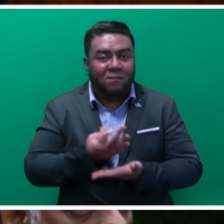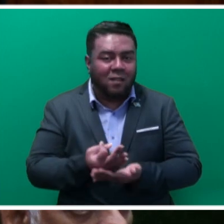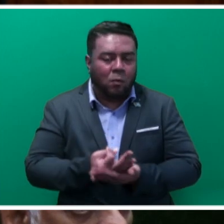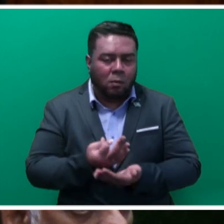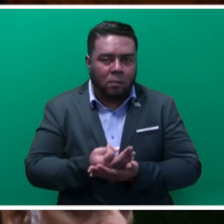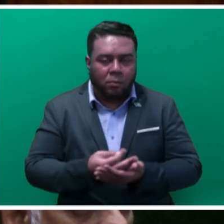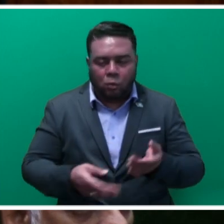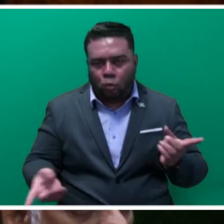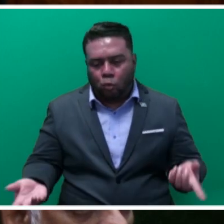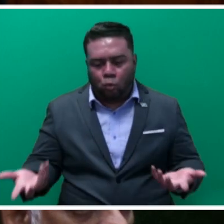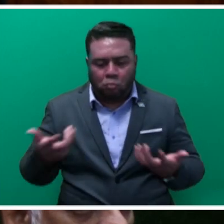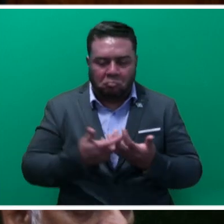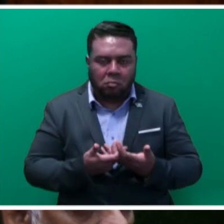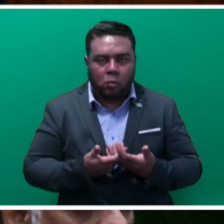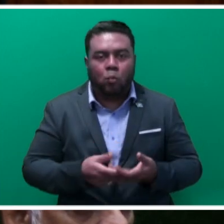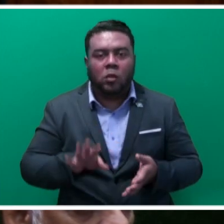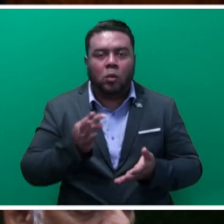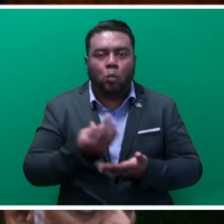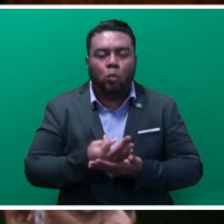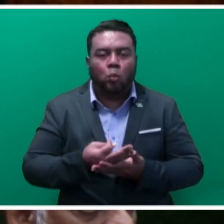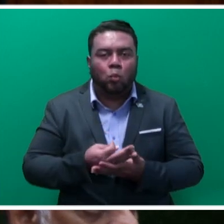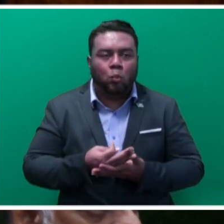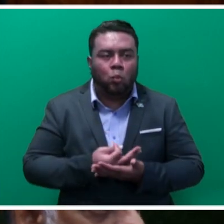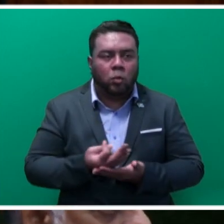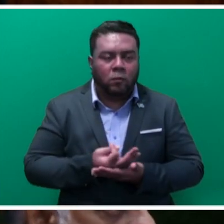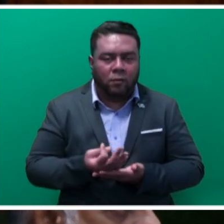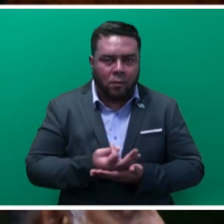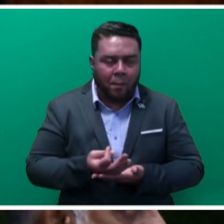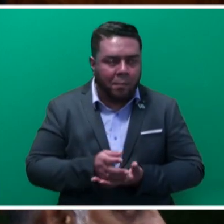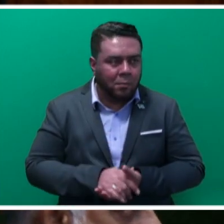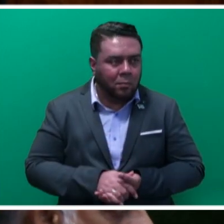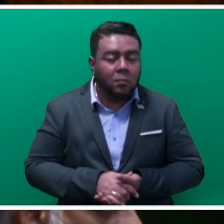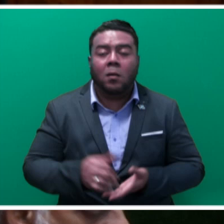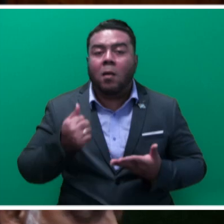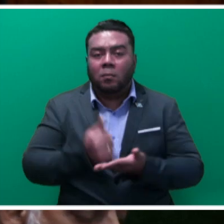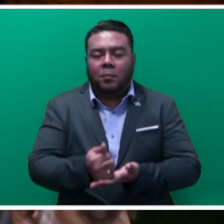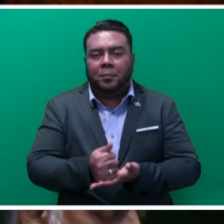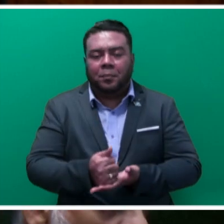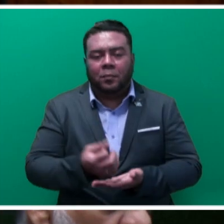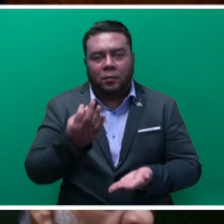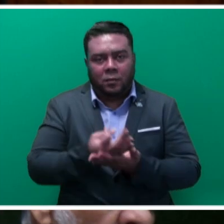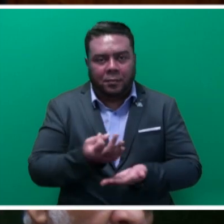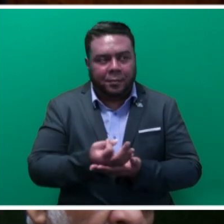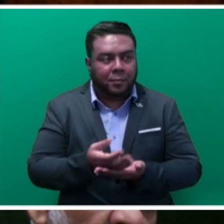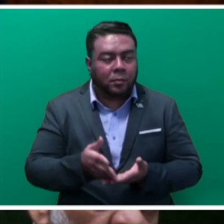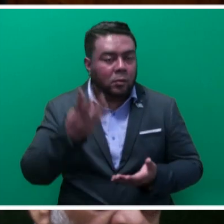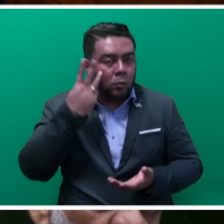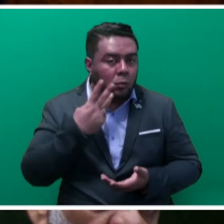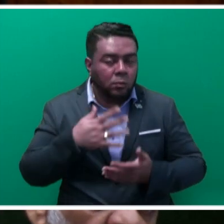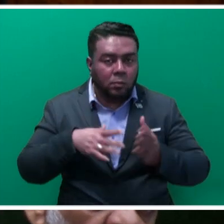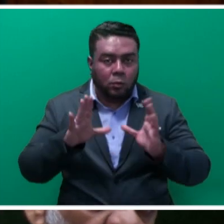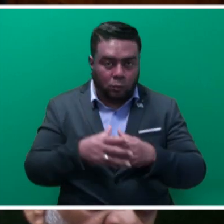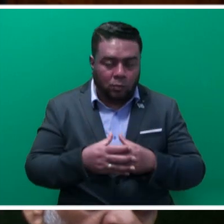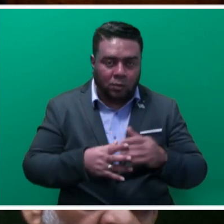to wheat flour, imported wheat flour. Support to the women groups have also been provided in the form of capacity building